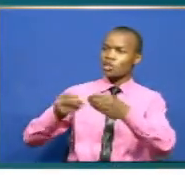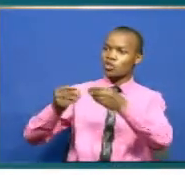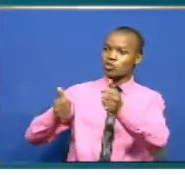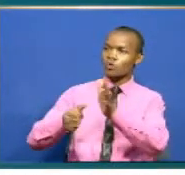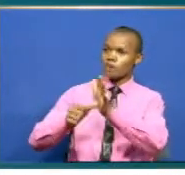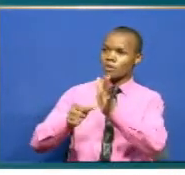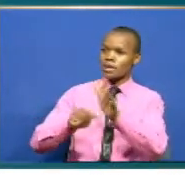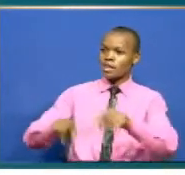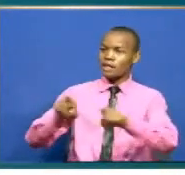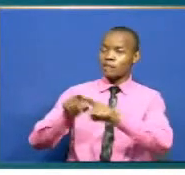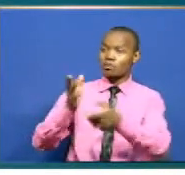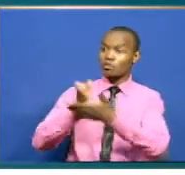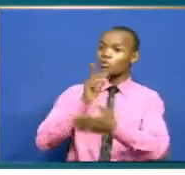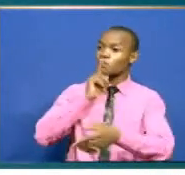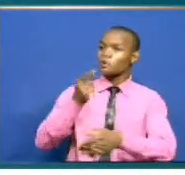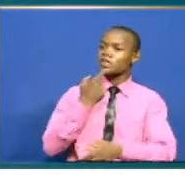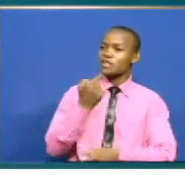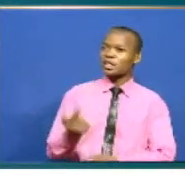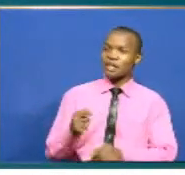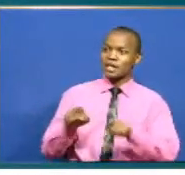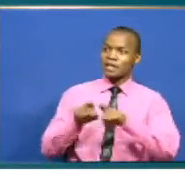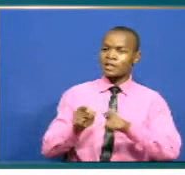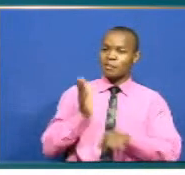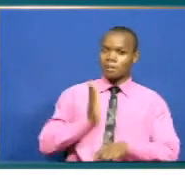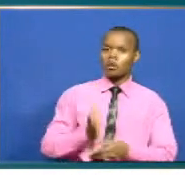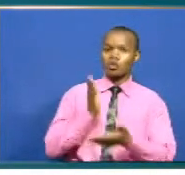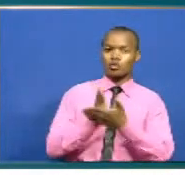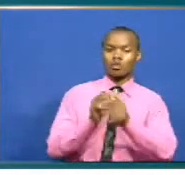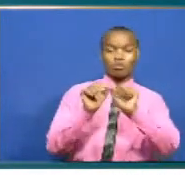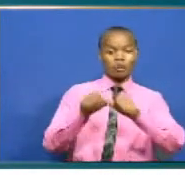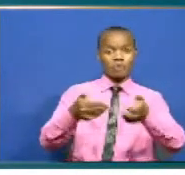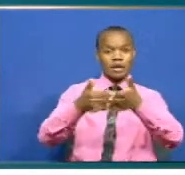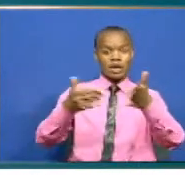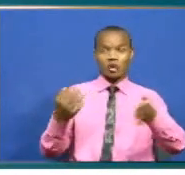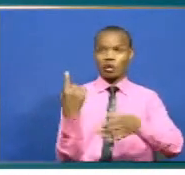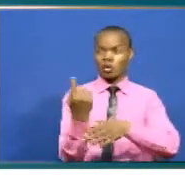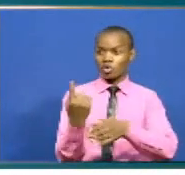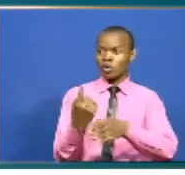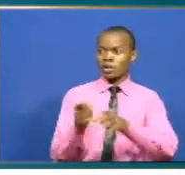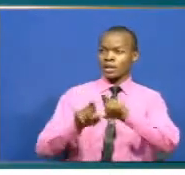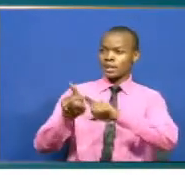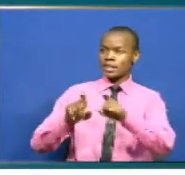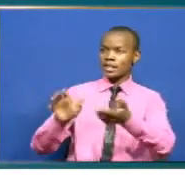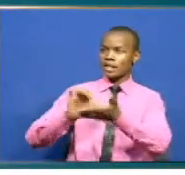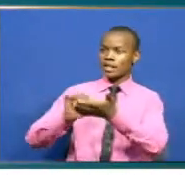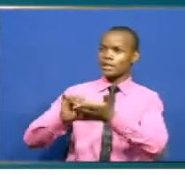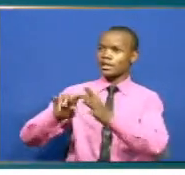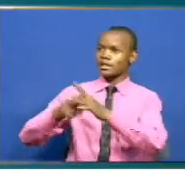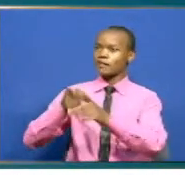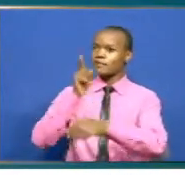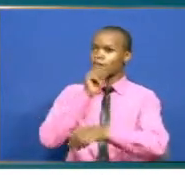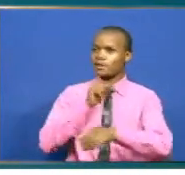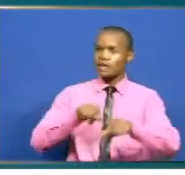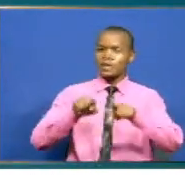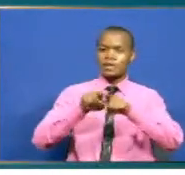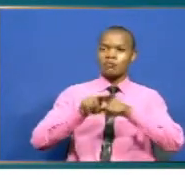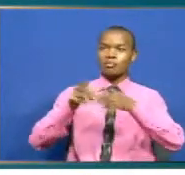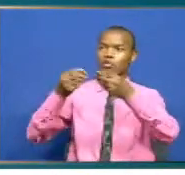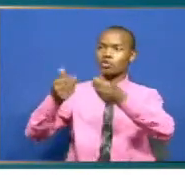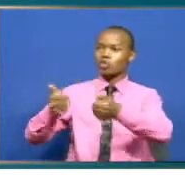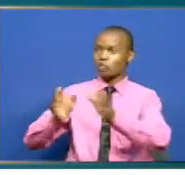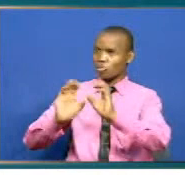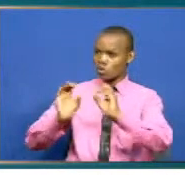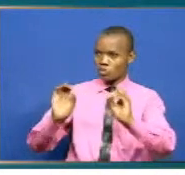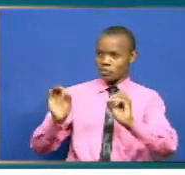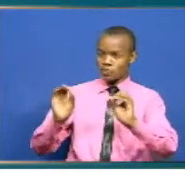you right now, and anybody can, you know, argue about it, it is only a journey that has begun. It will not be a resolution, or it will